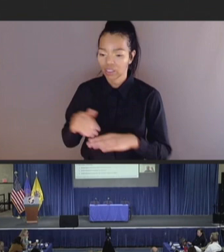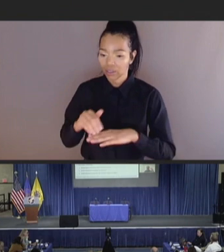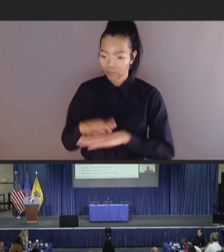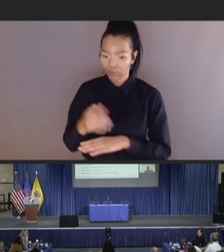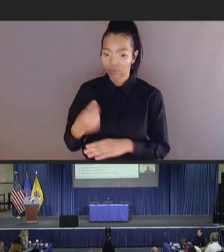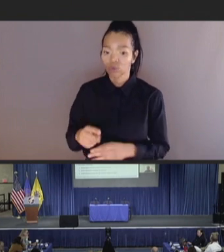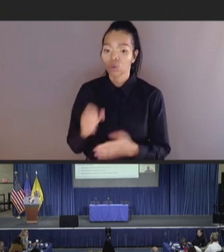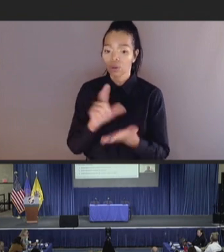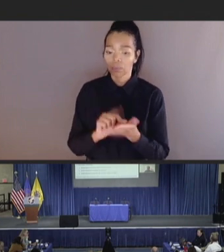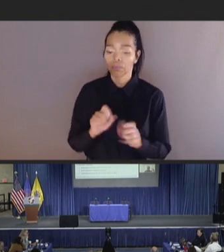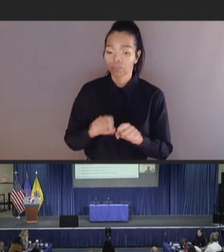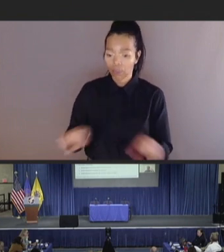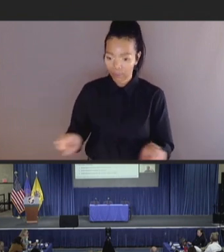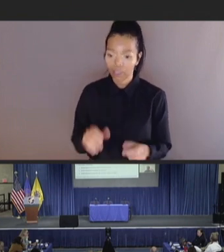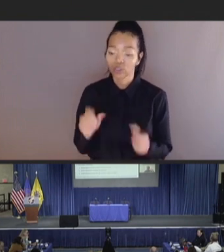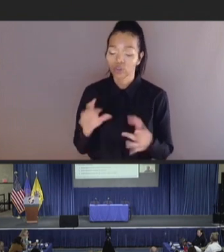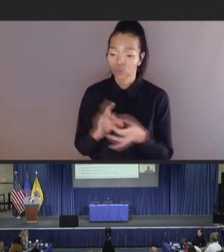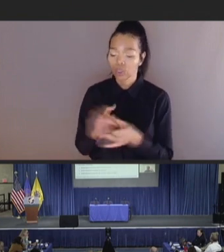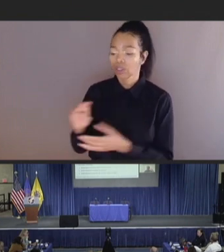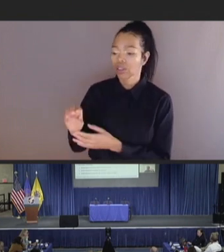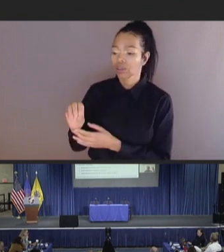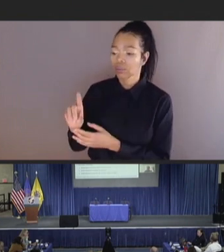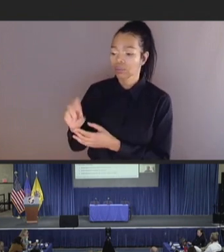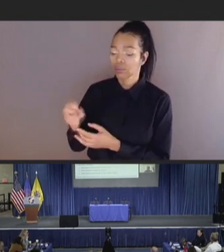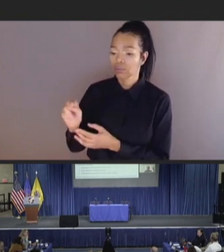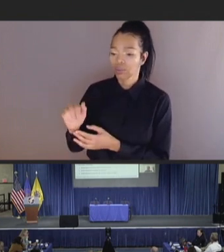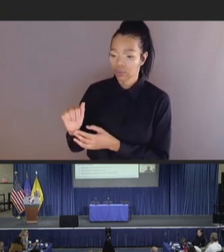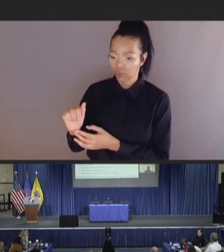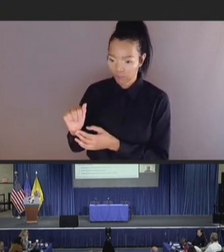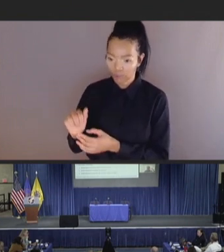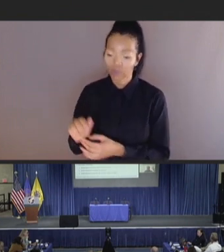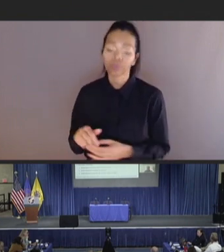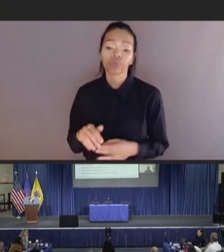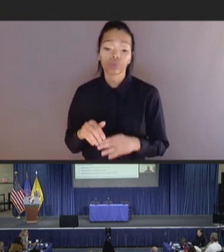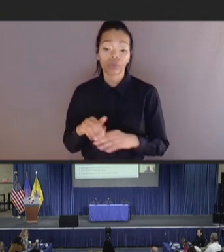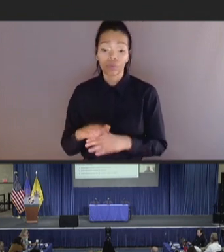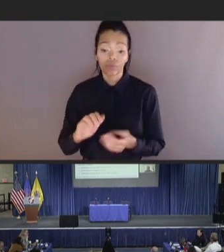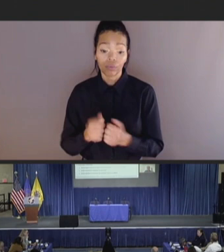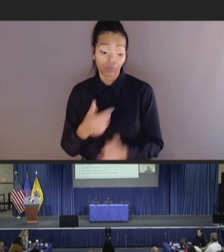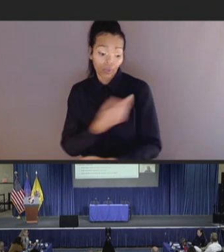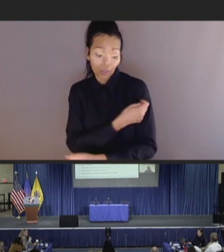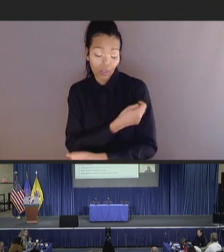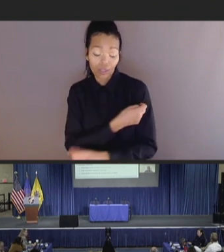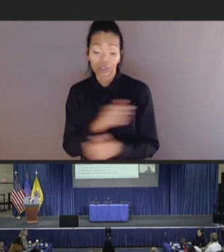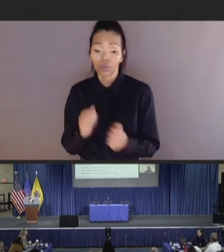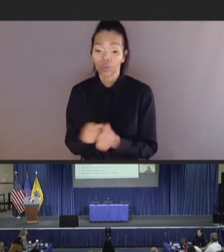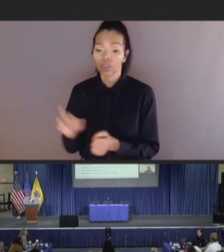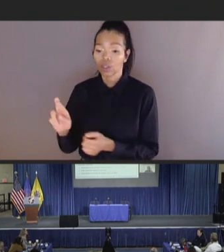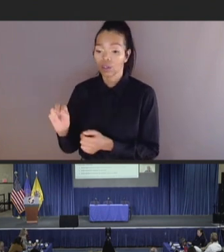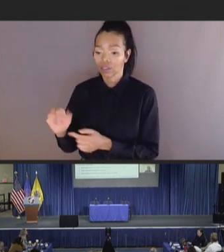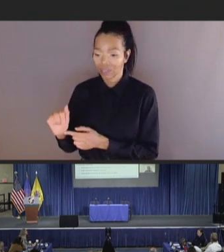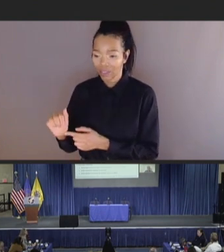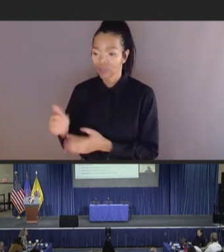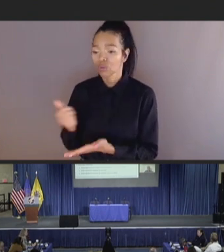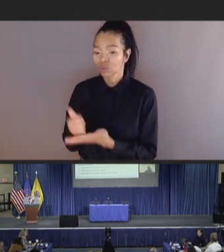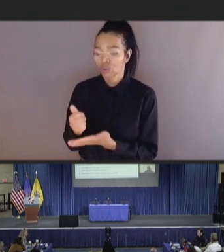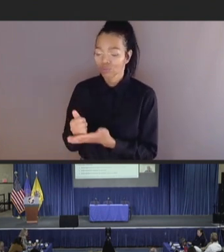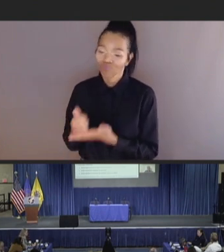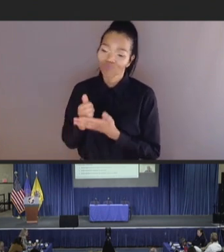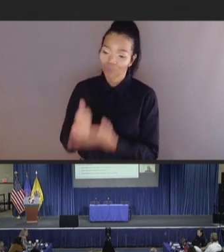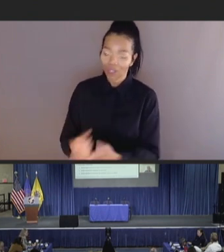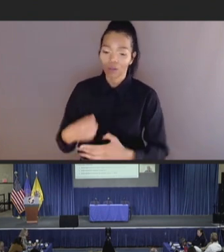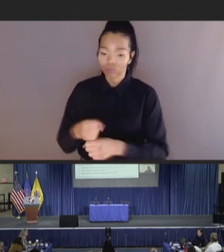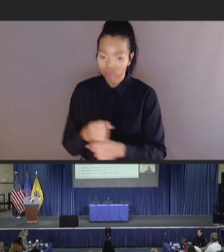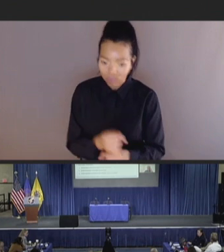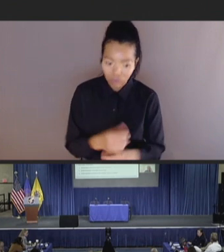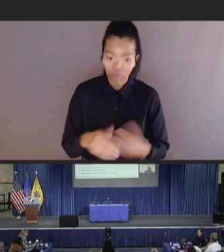in collaboration with Moderna. The vaccines were delivered as RNA to help accelerate the process. And if we can show that that works, we